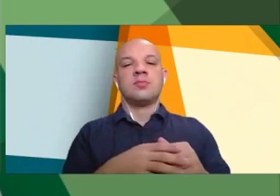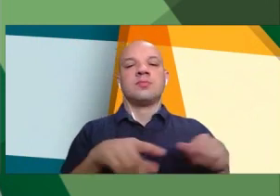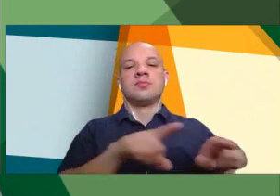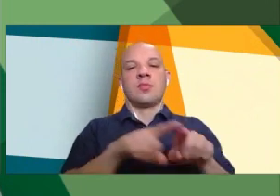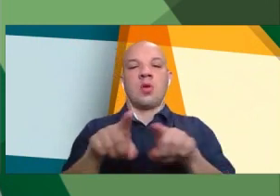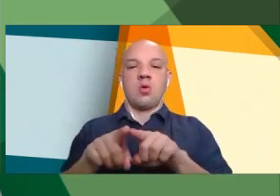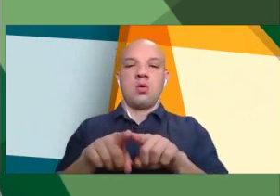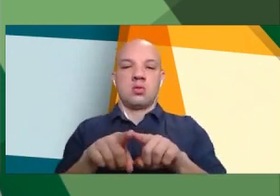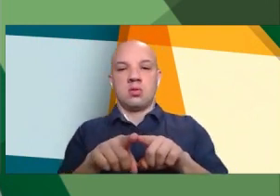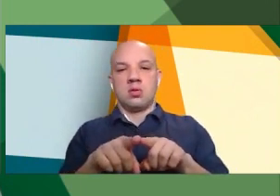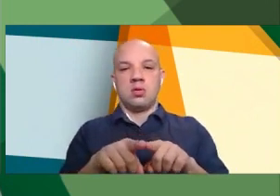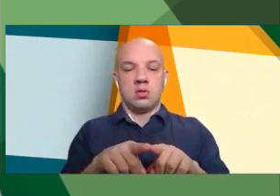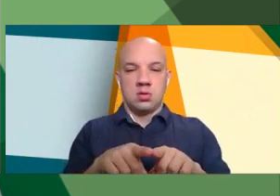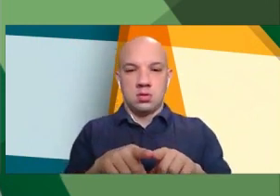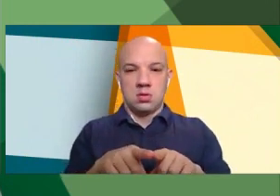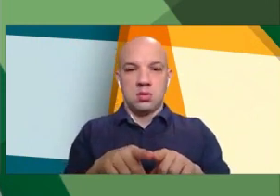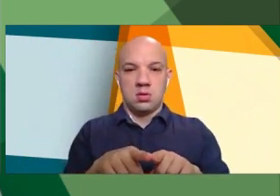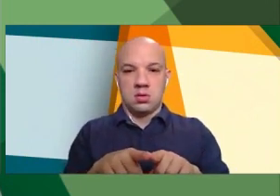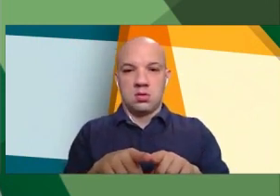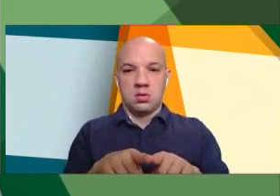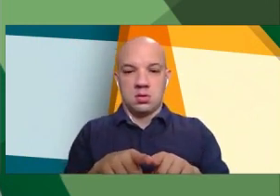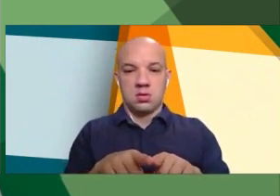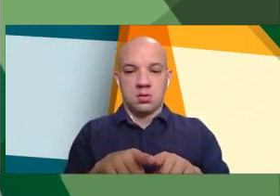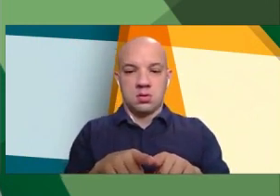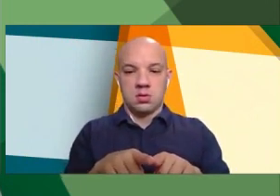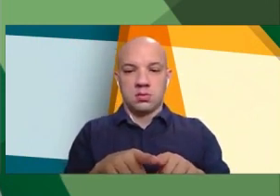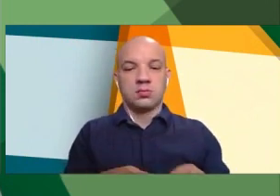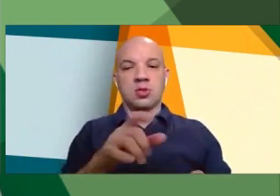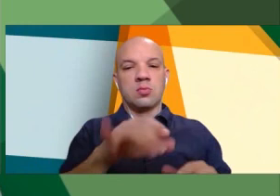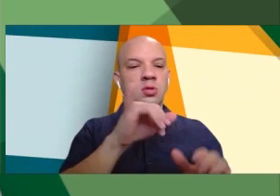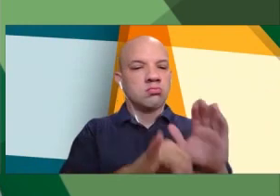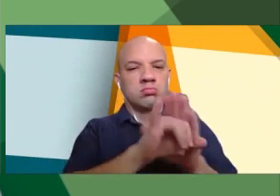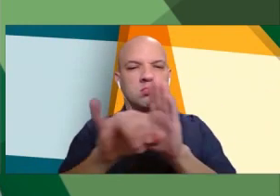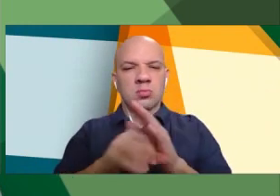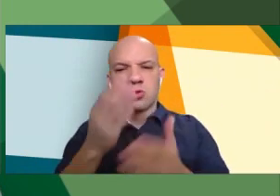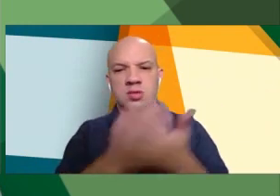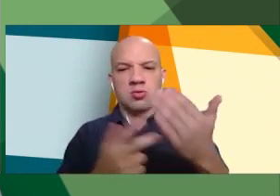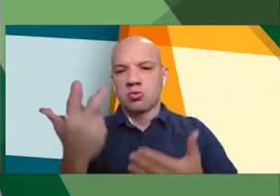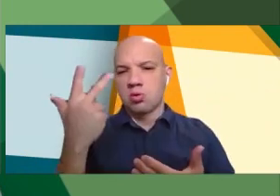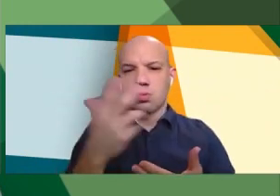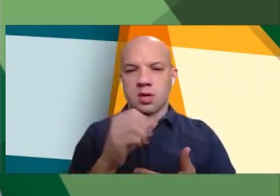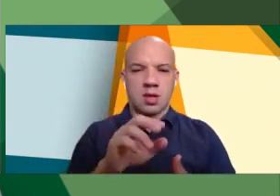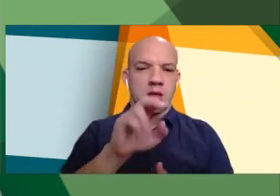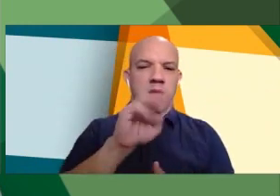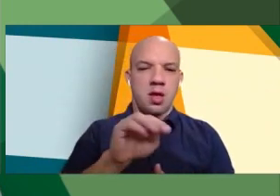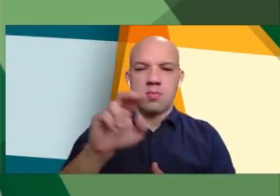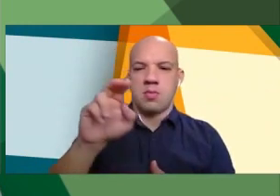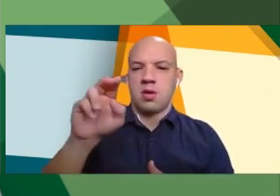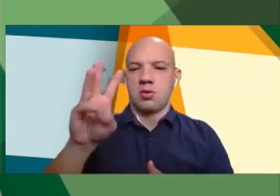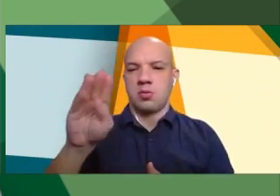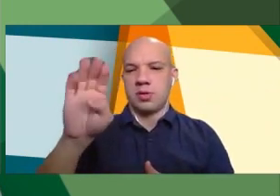have the responsibility to identify those Section 3 and Mwbe contracting